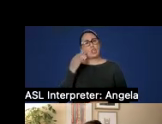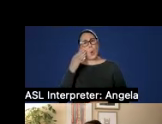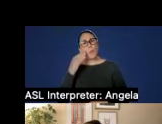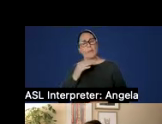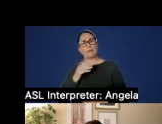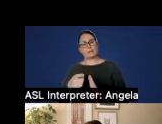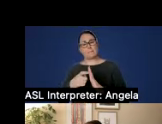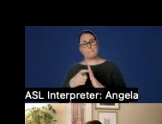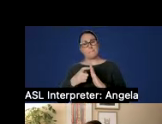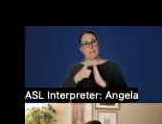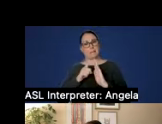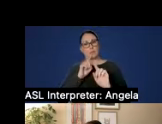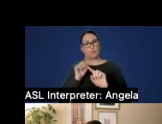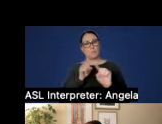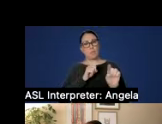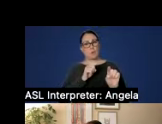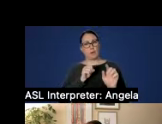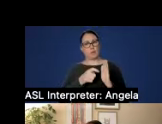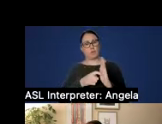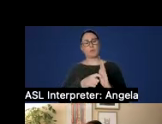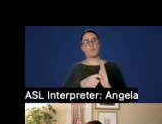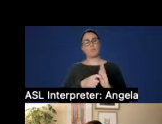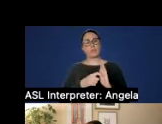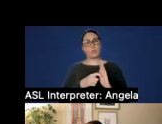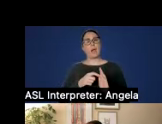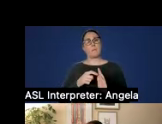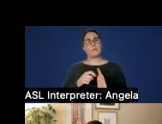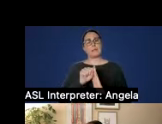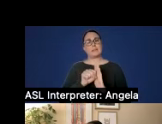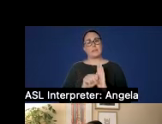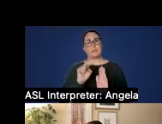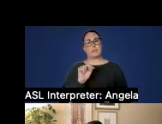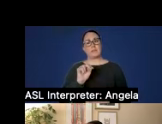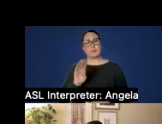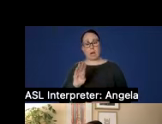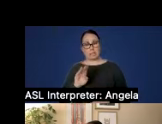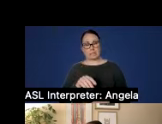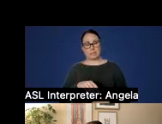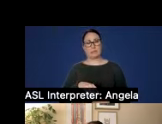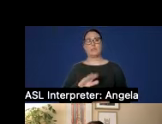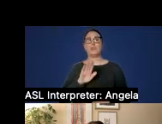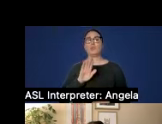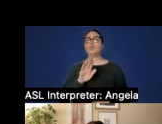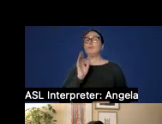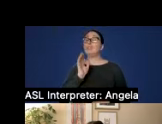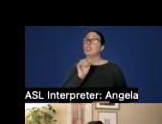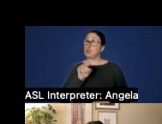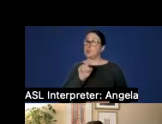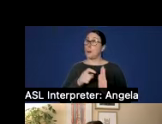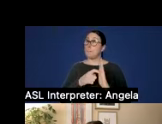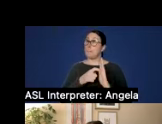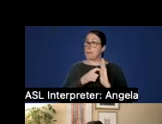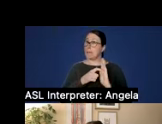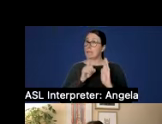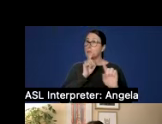state of Nebraska. The statute very interestingly says you're mandated reporter if you're like a doctor,